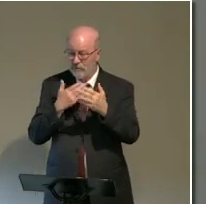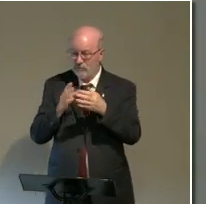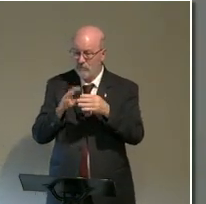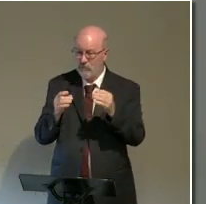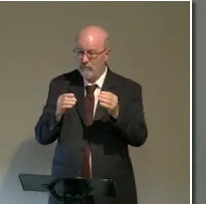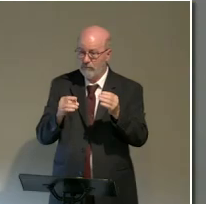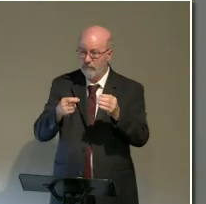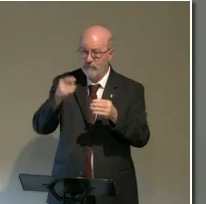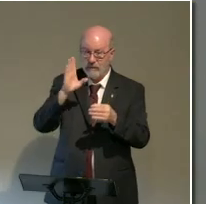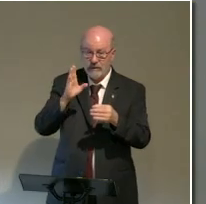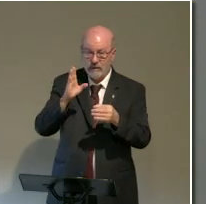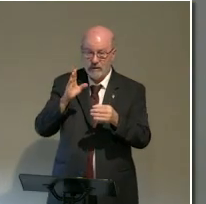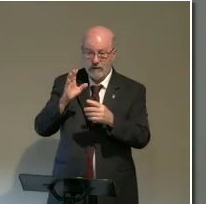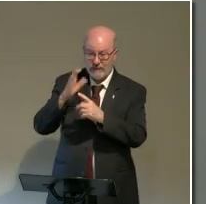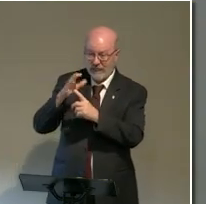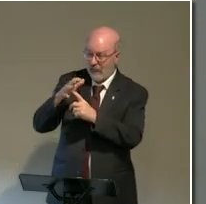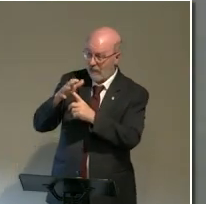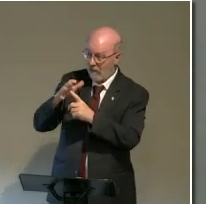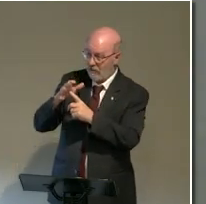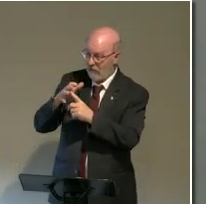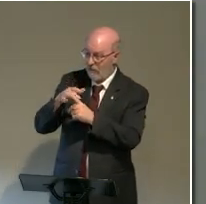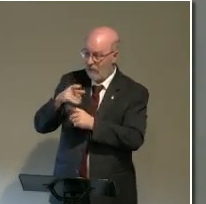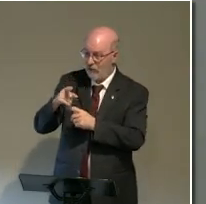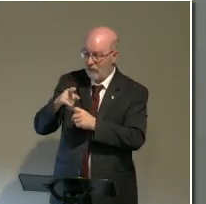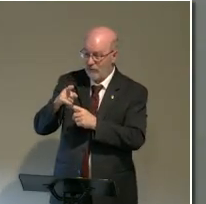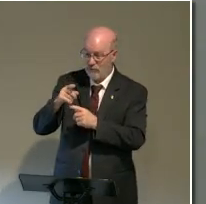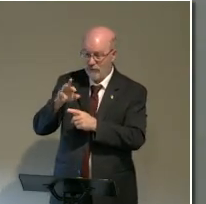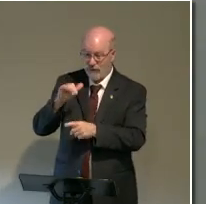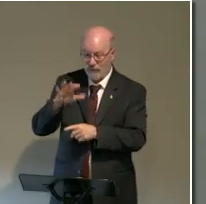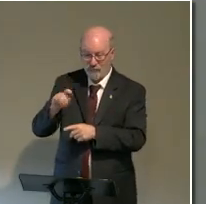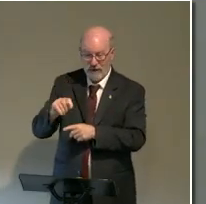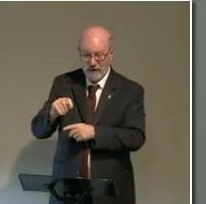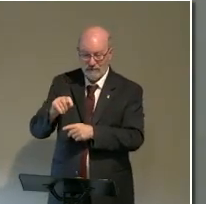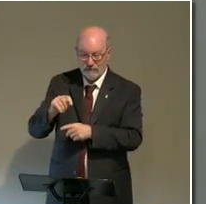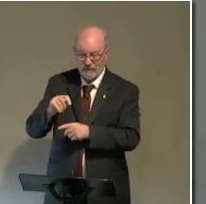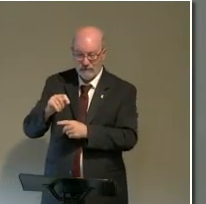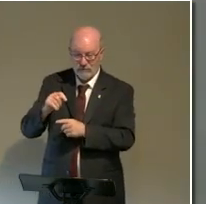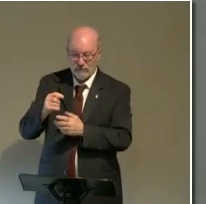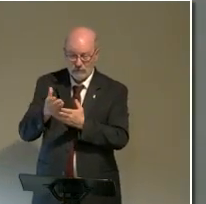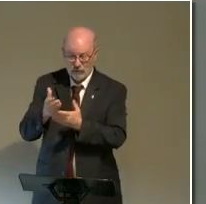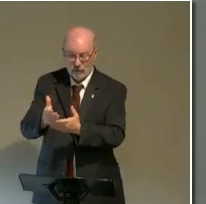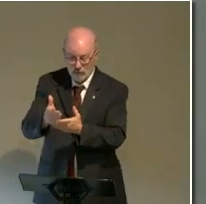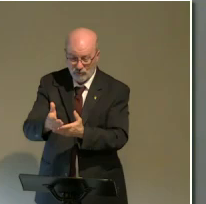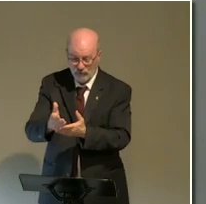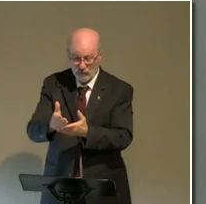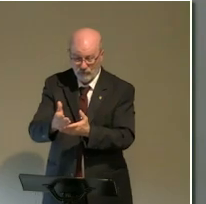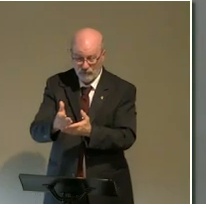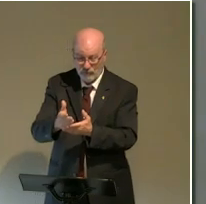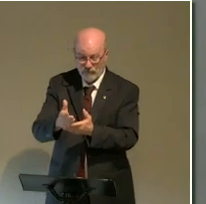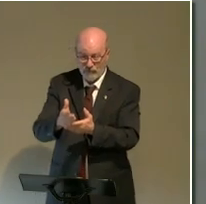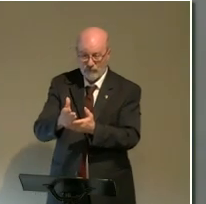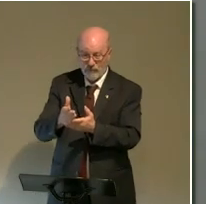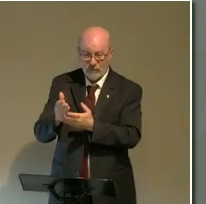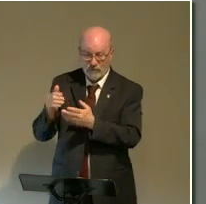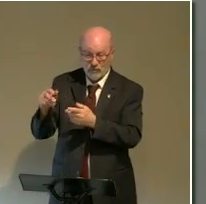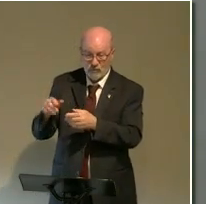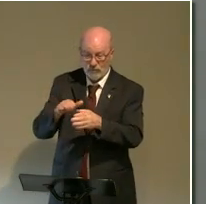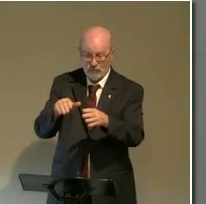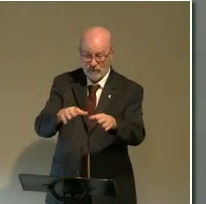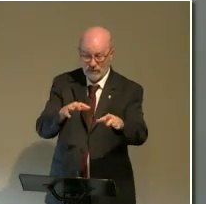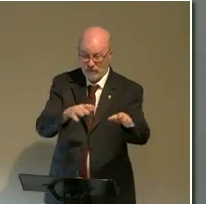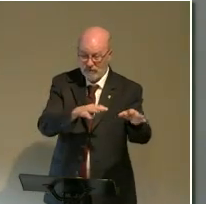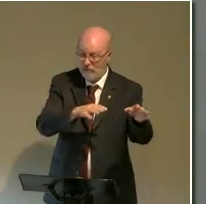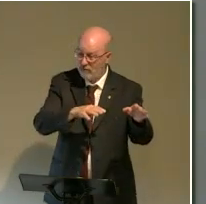is God is the helicopter, okay, and you're on a raft or a canoe, and you're going down the